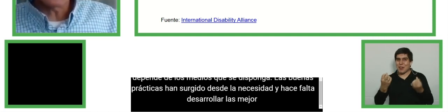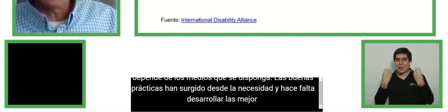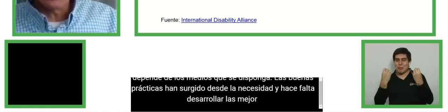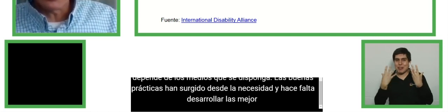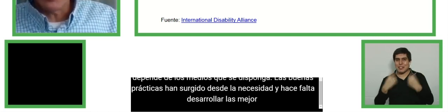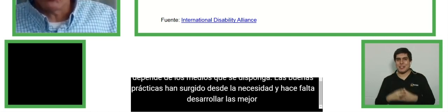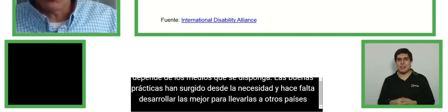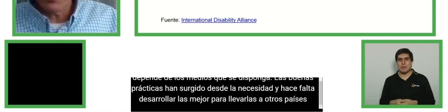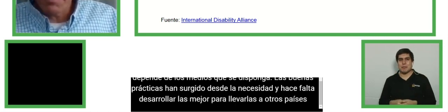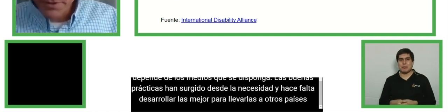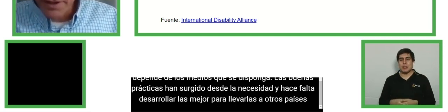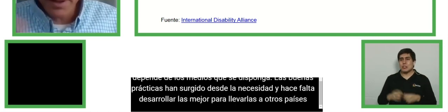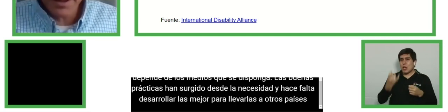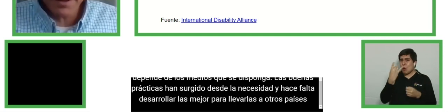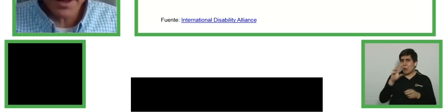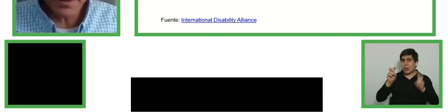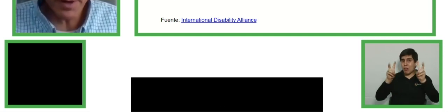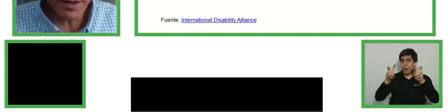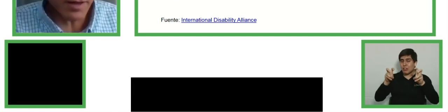education. Next, please.